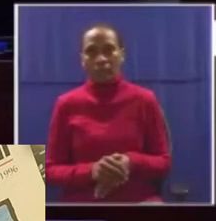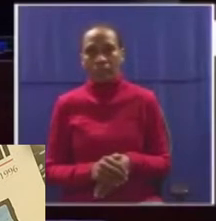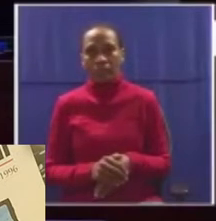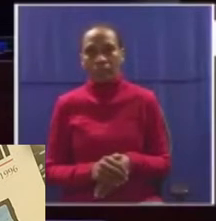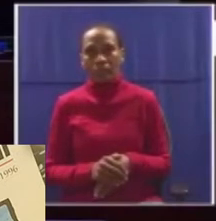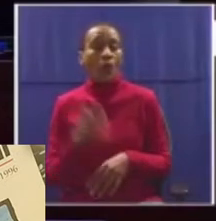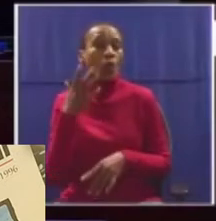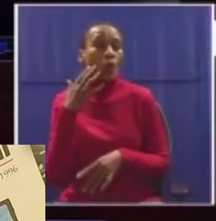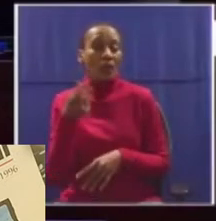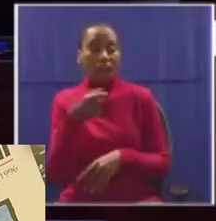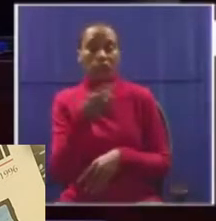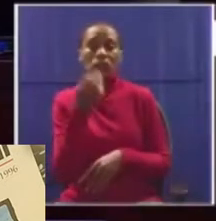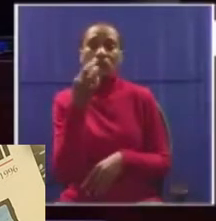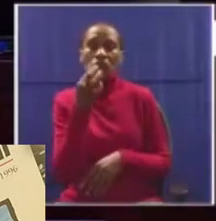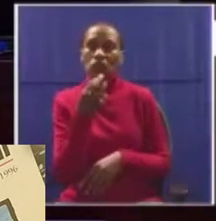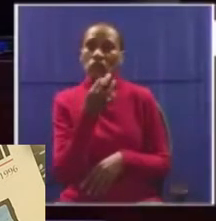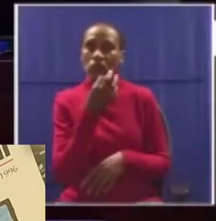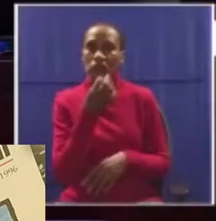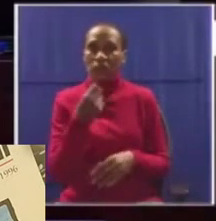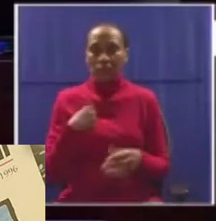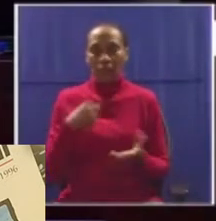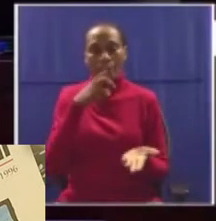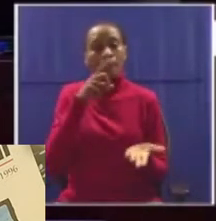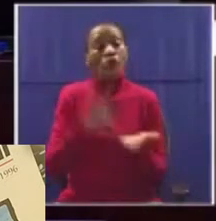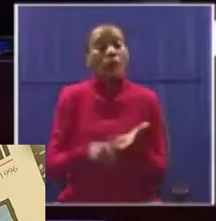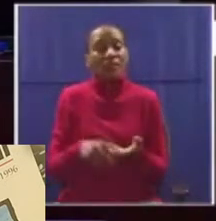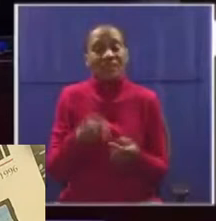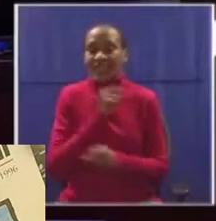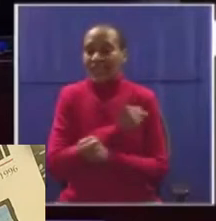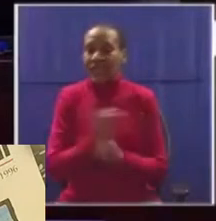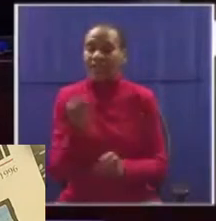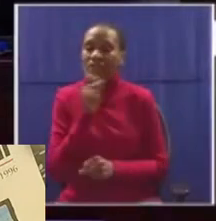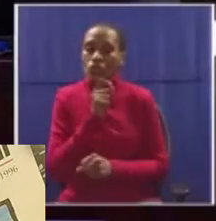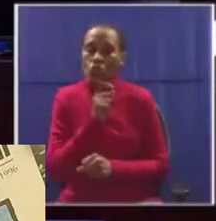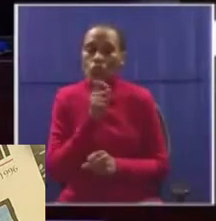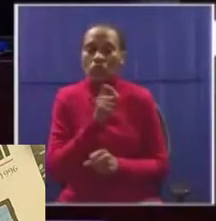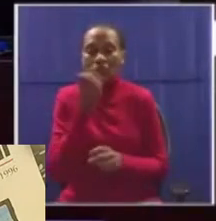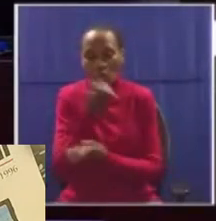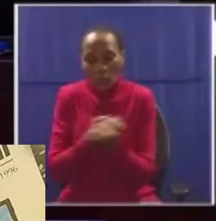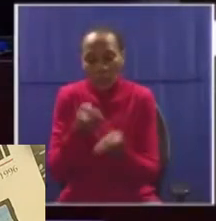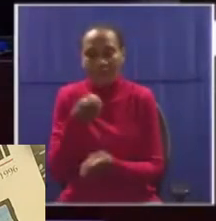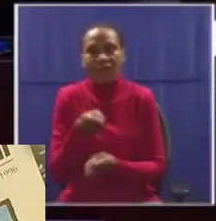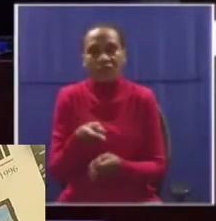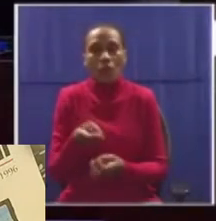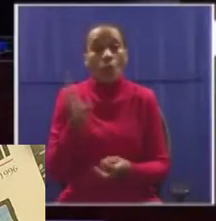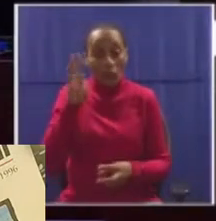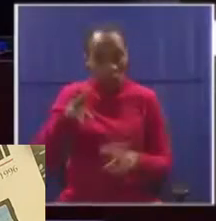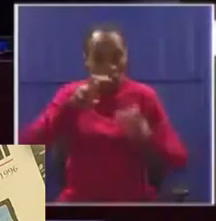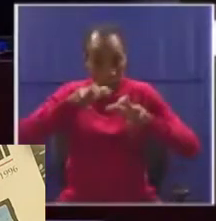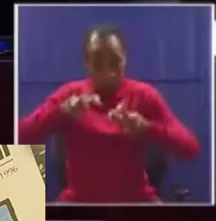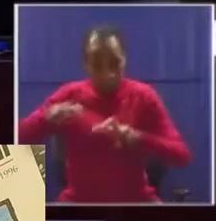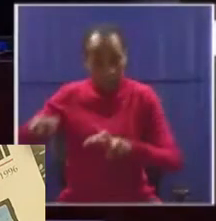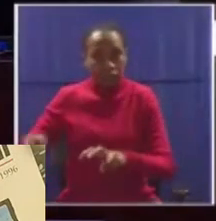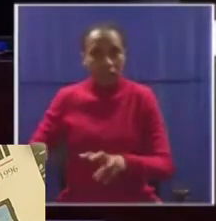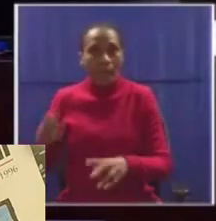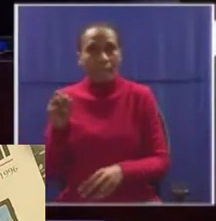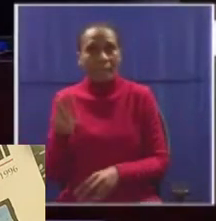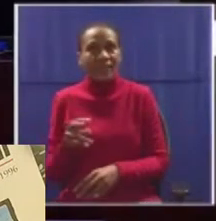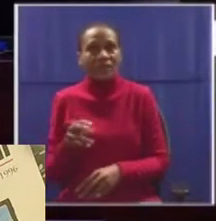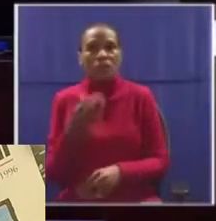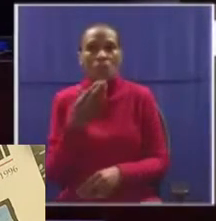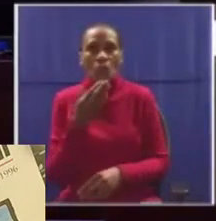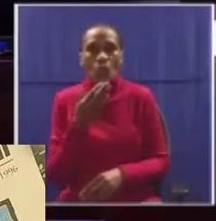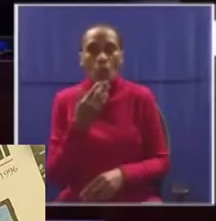when you say we promise we never use these devices and that the procurement thereof will be investigated no one but